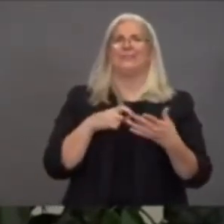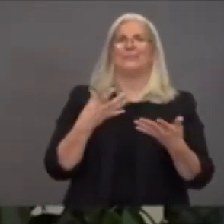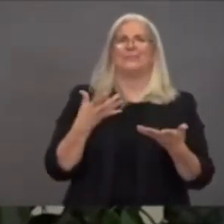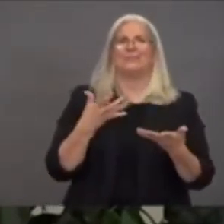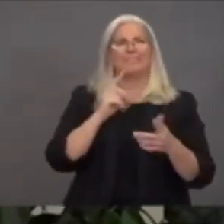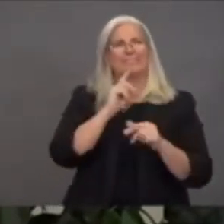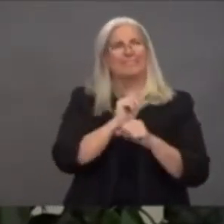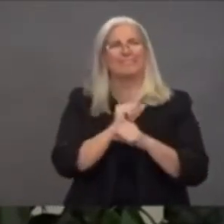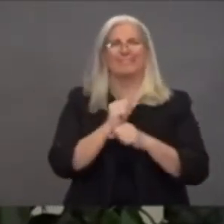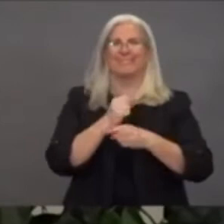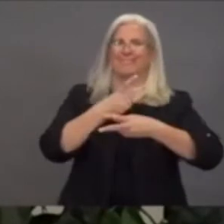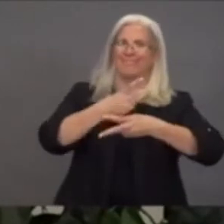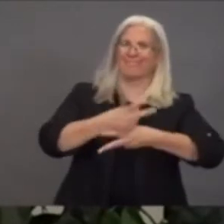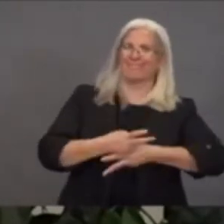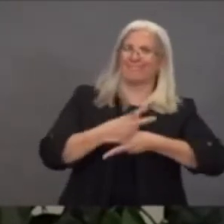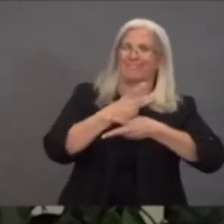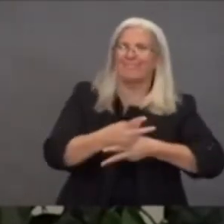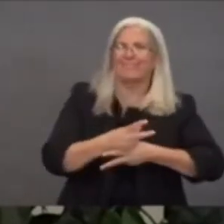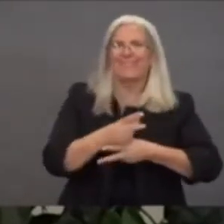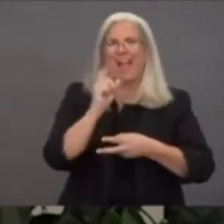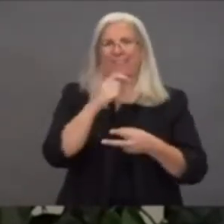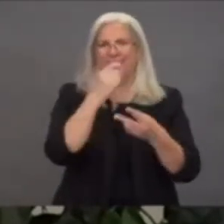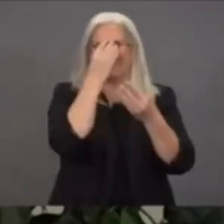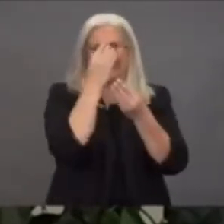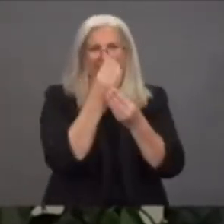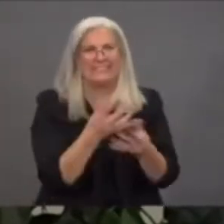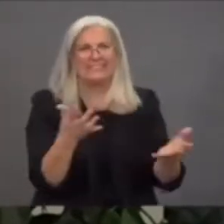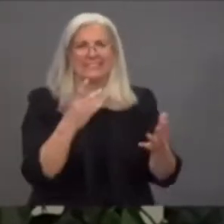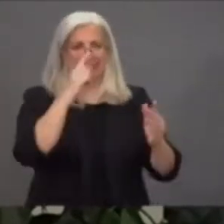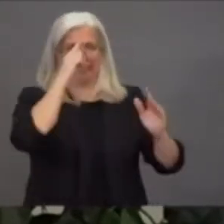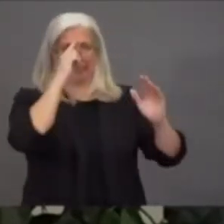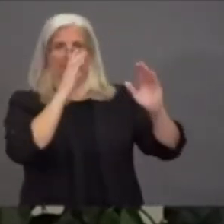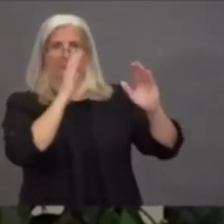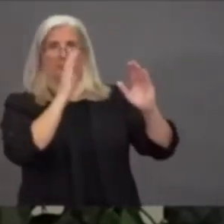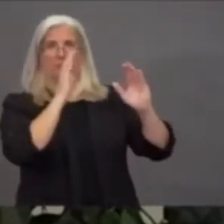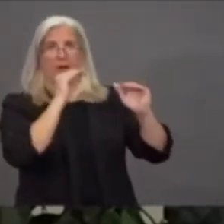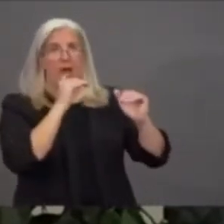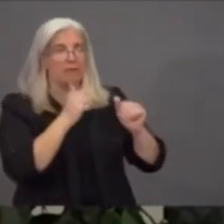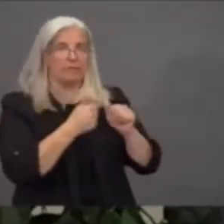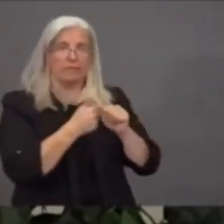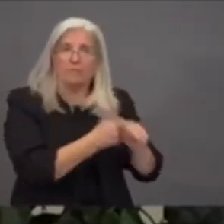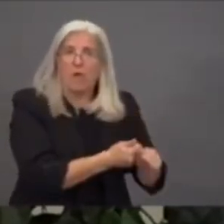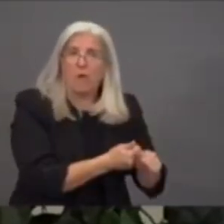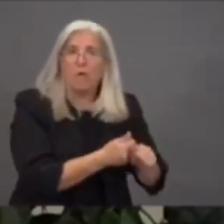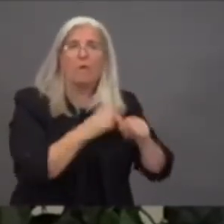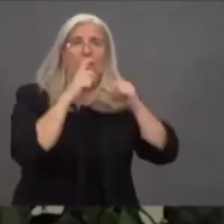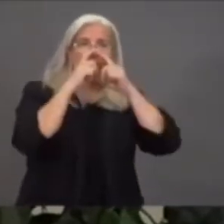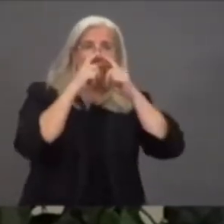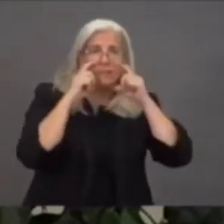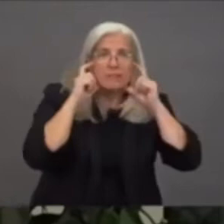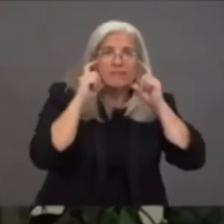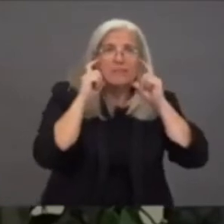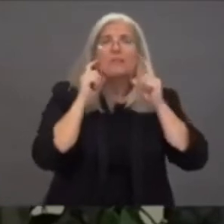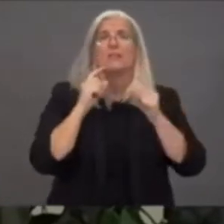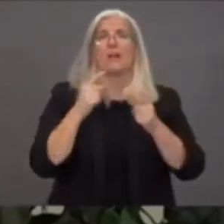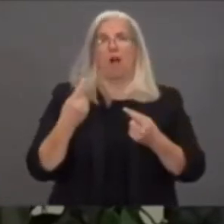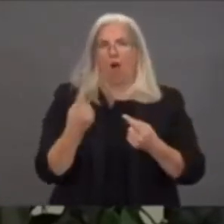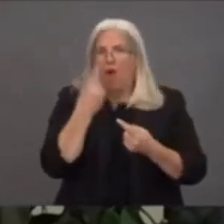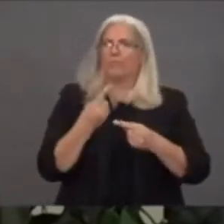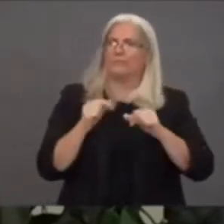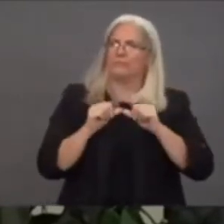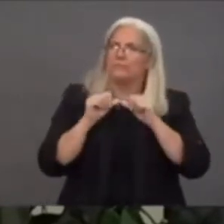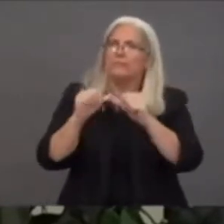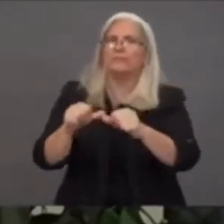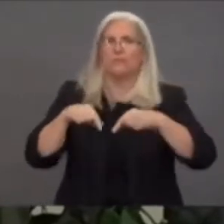to set out expectations in advance so that people know that they'll be wearing masks the whole time, that they'll be distanced the whole time, that